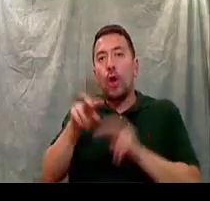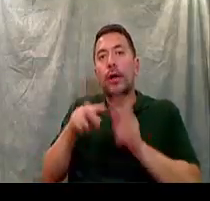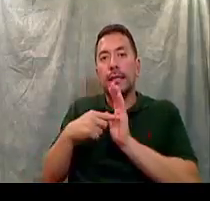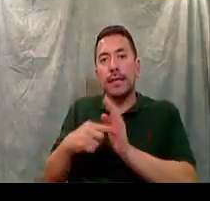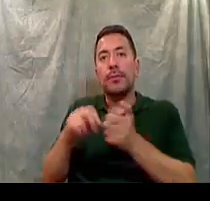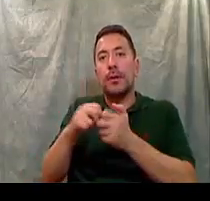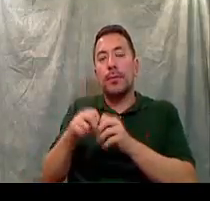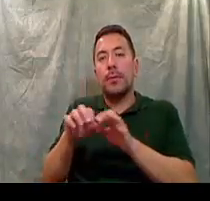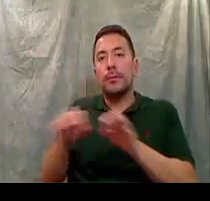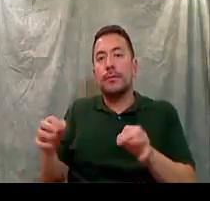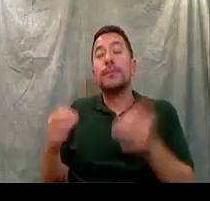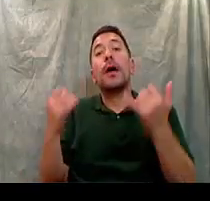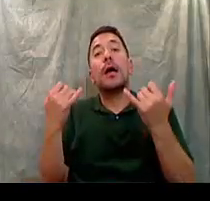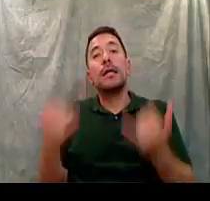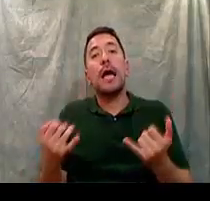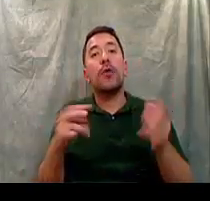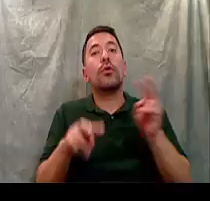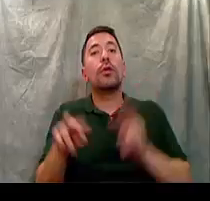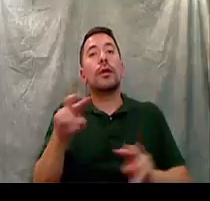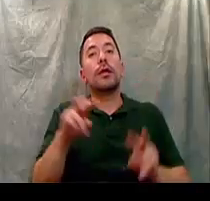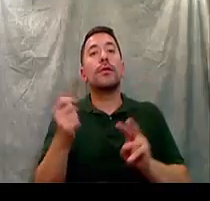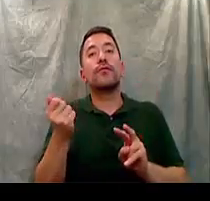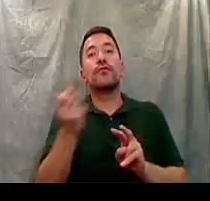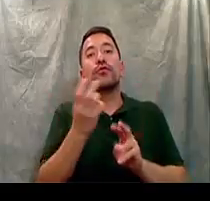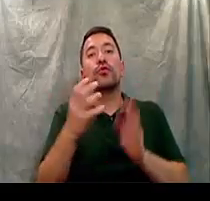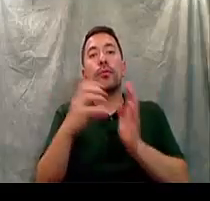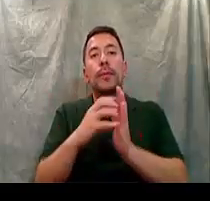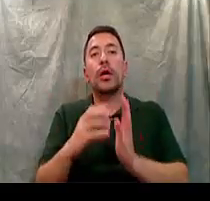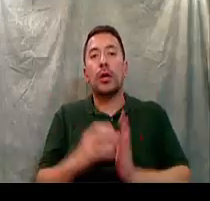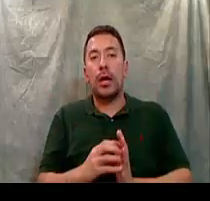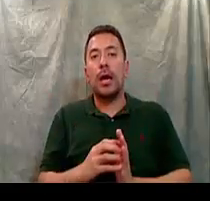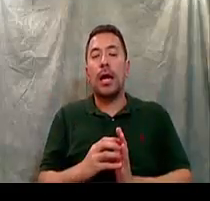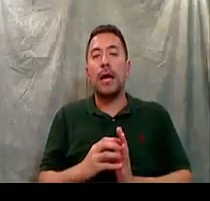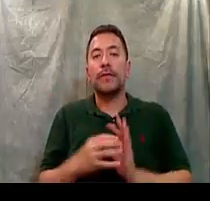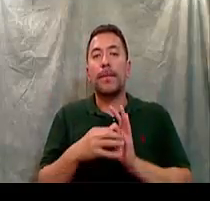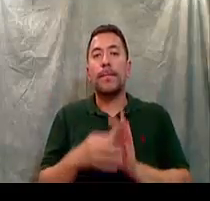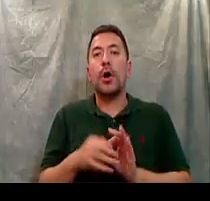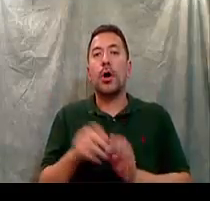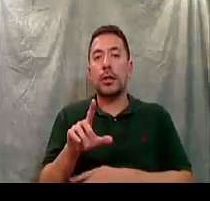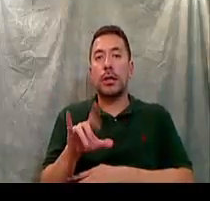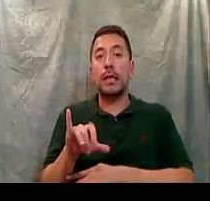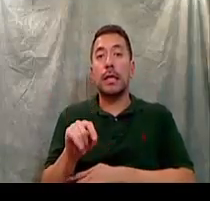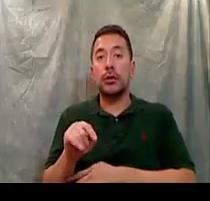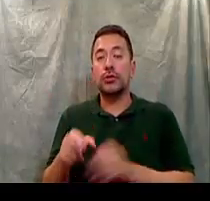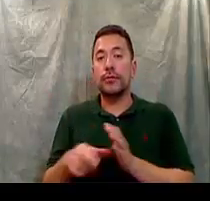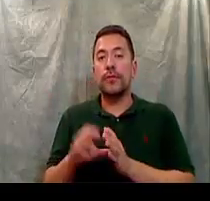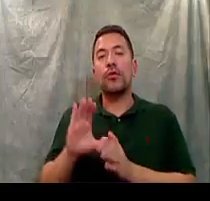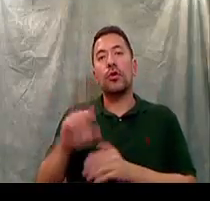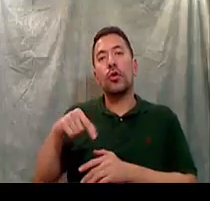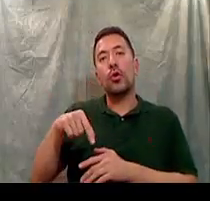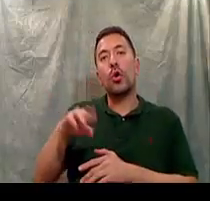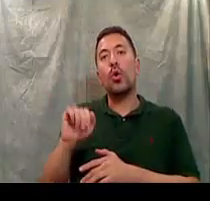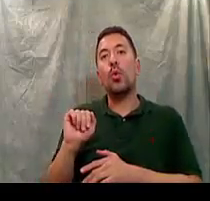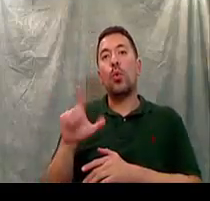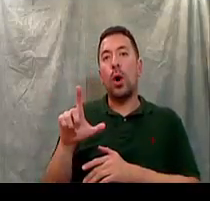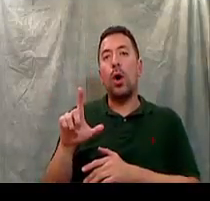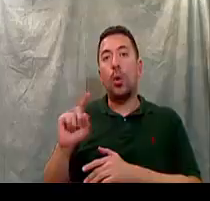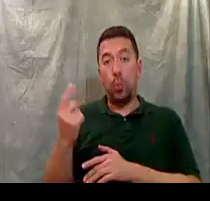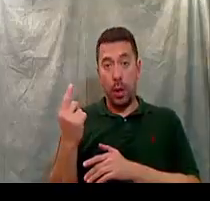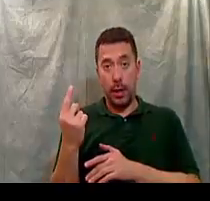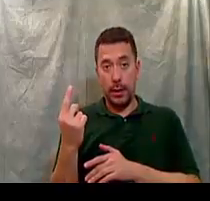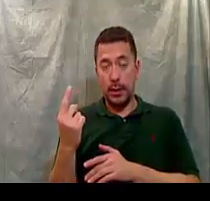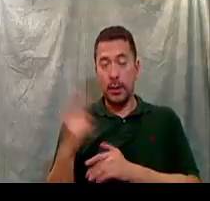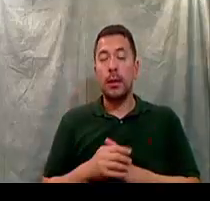paragraph, a couple paragraphs of part of the literature review section of her Qual 1, just to sort of notice